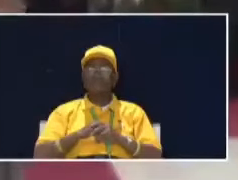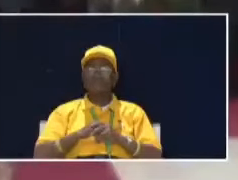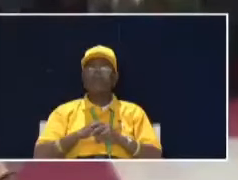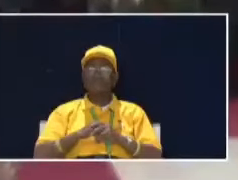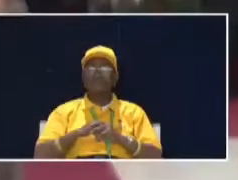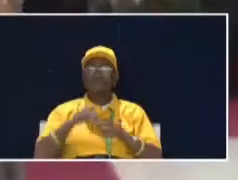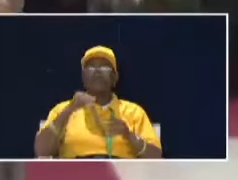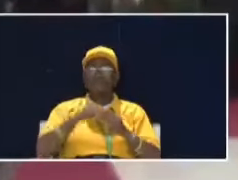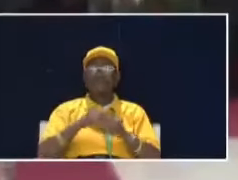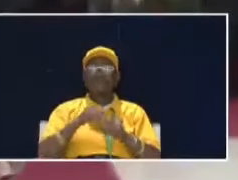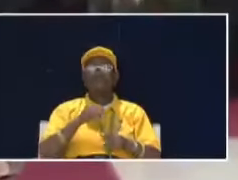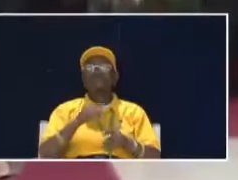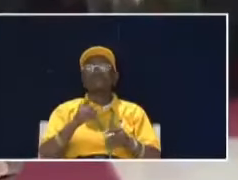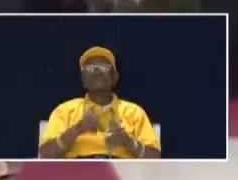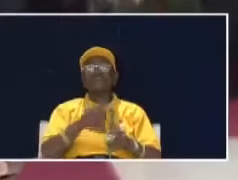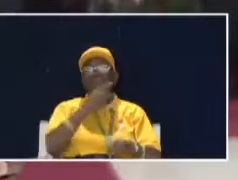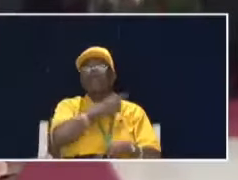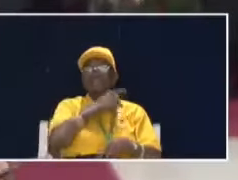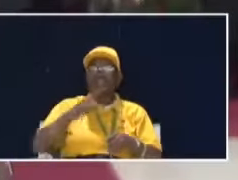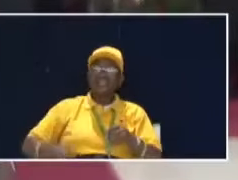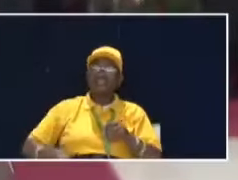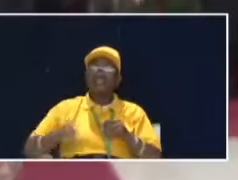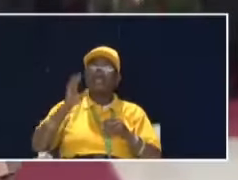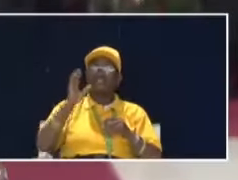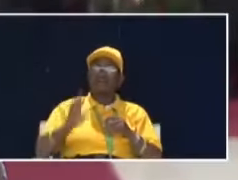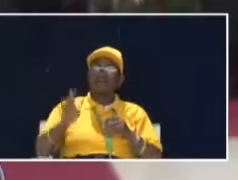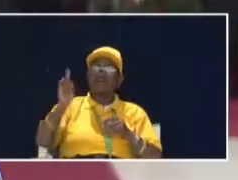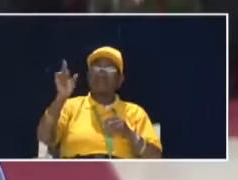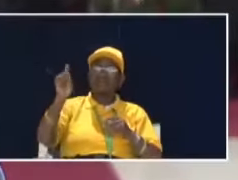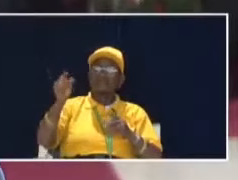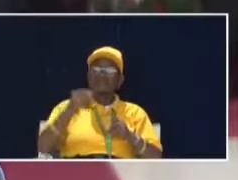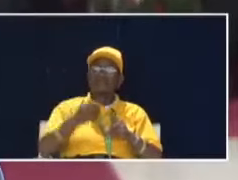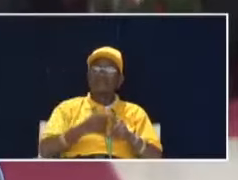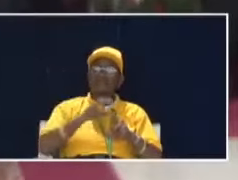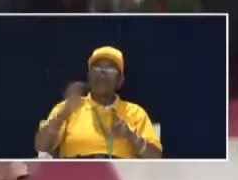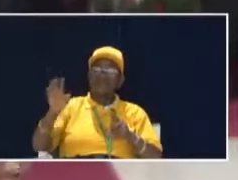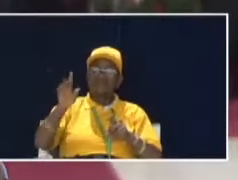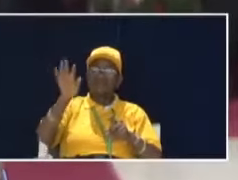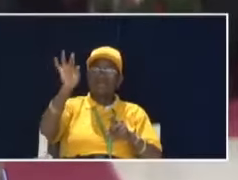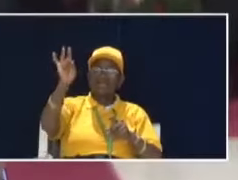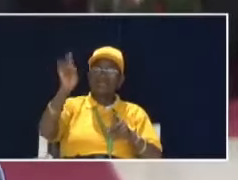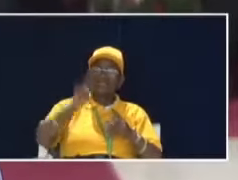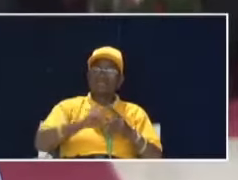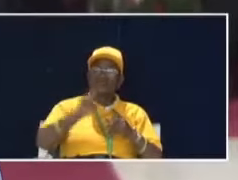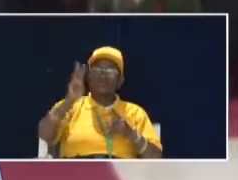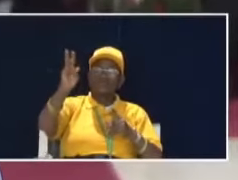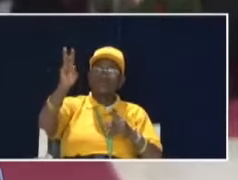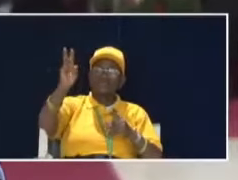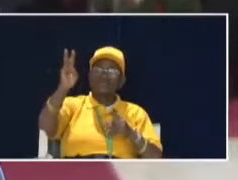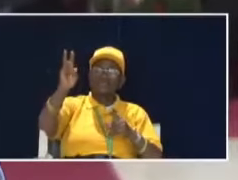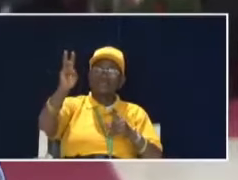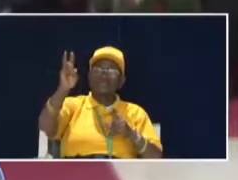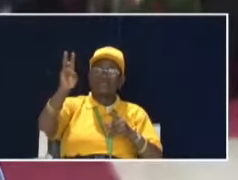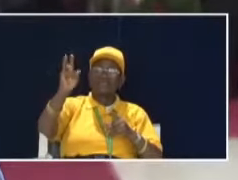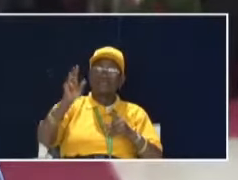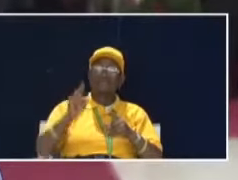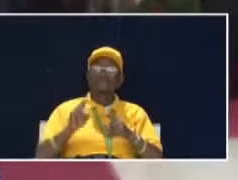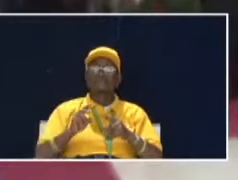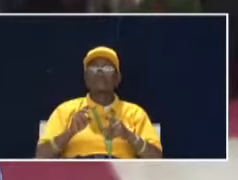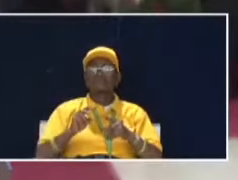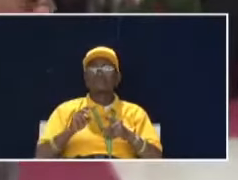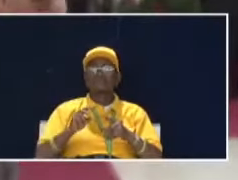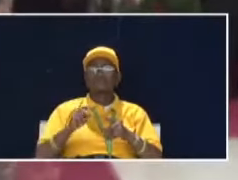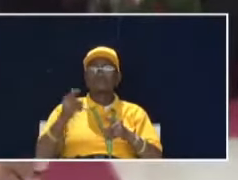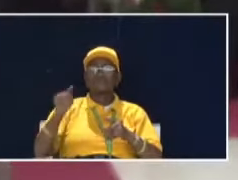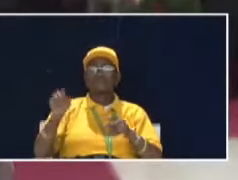In 1 Kings chapter 17 from verse 8 to 16, 1 Kings 17 from verse 8 to 16,